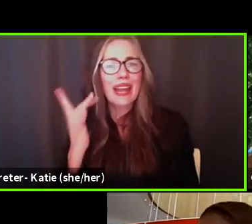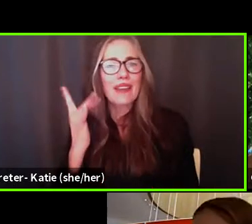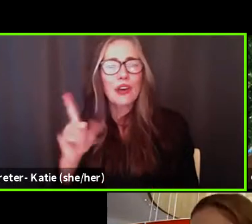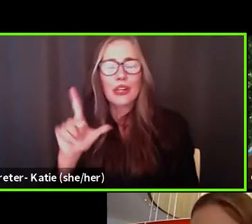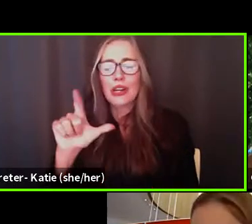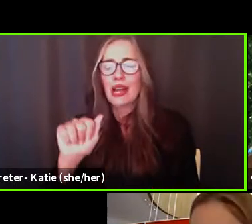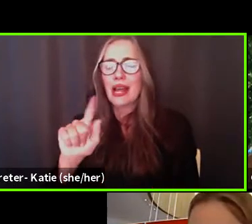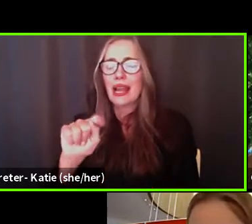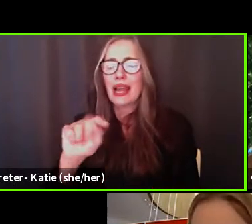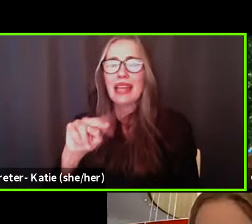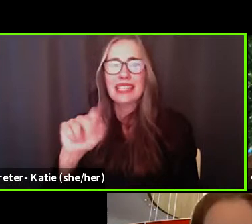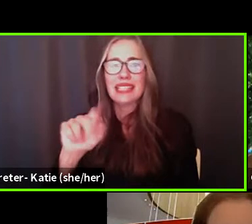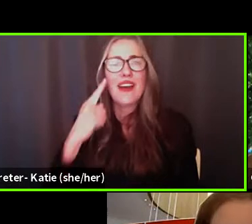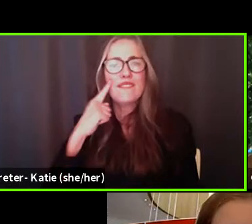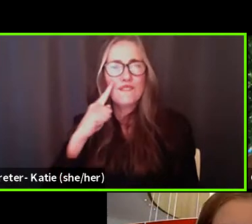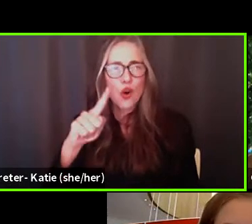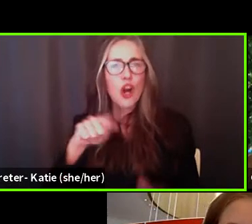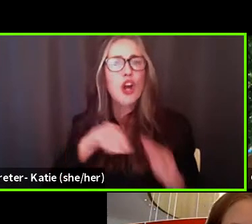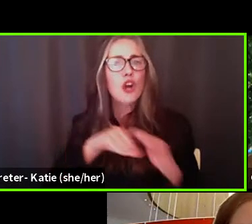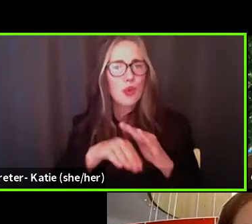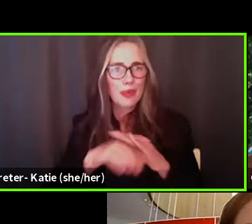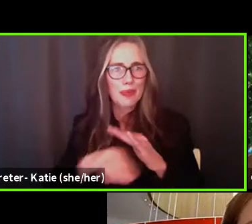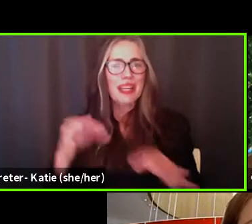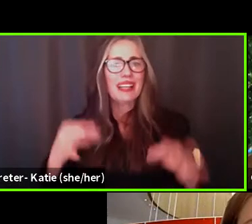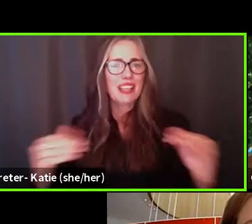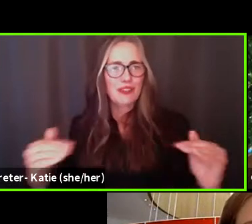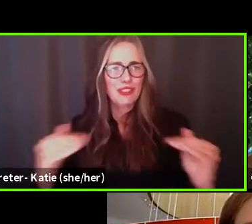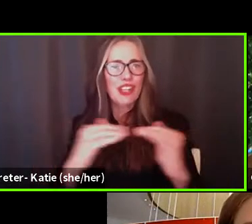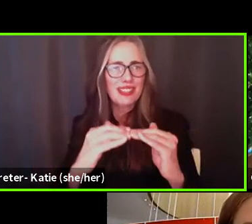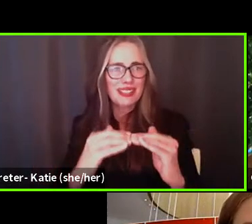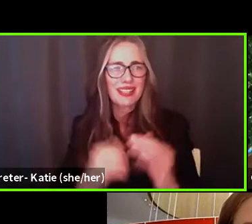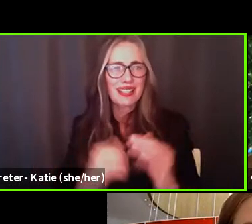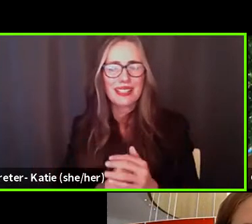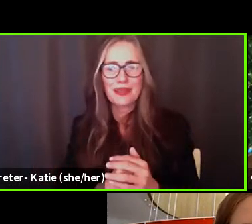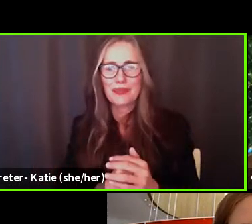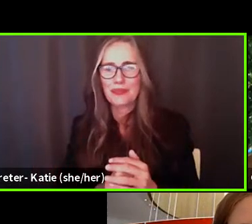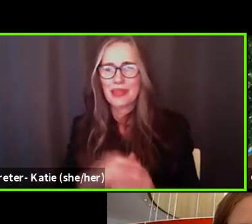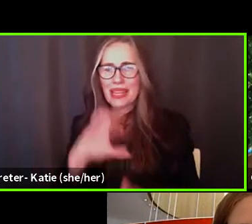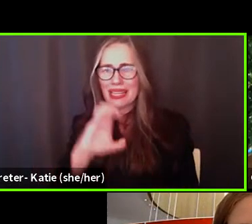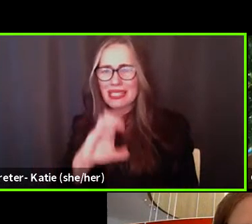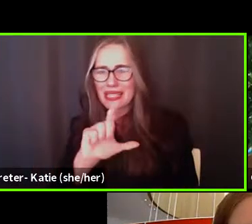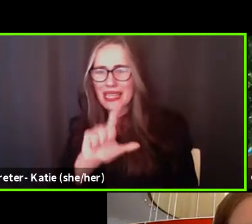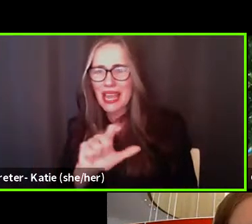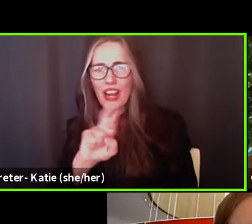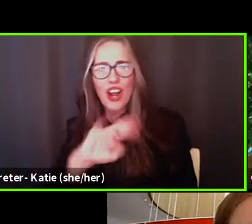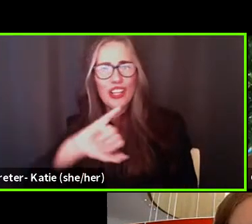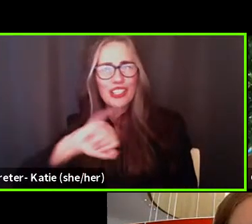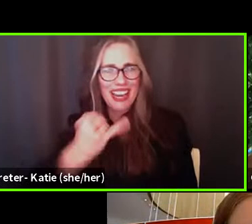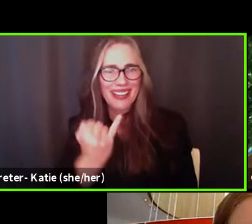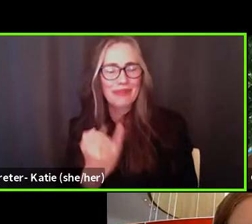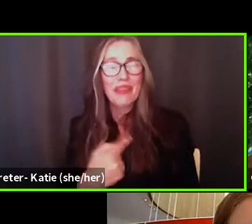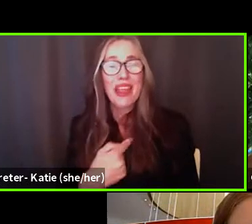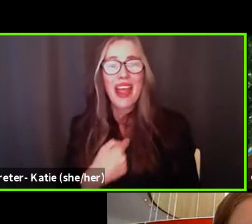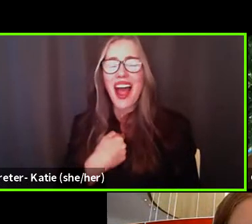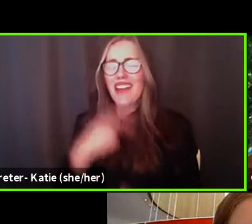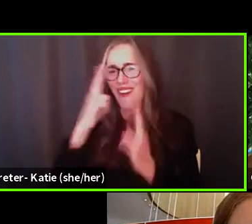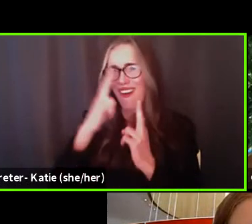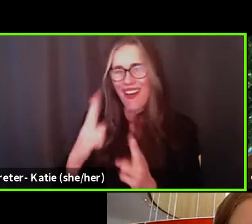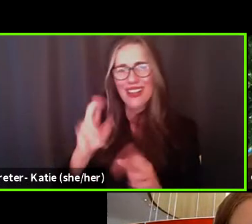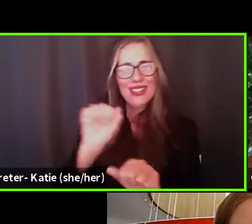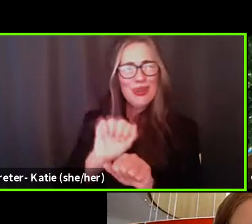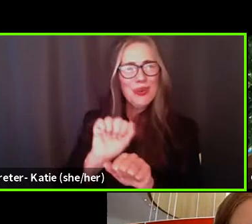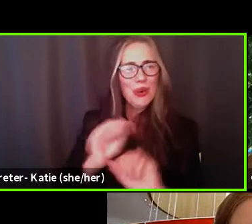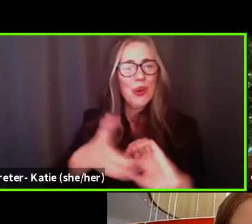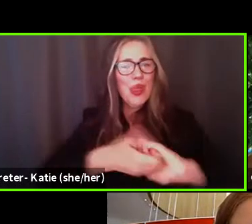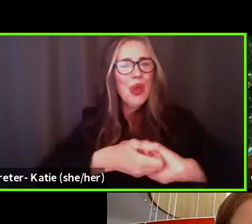justice i've been really honored to work with our coalition partners the last two years really